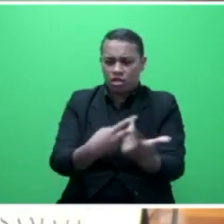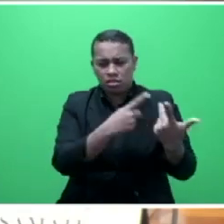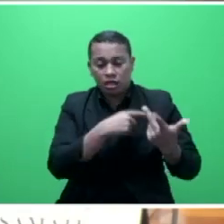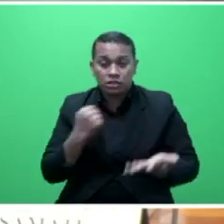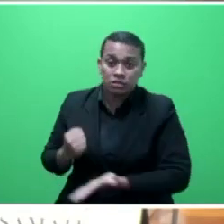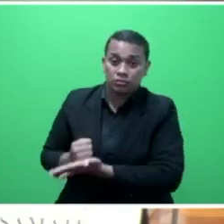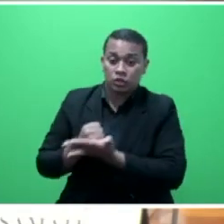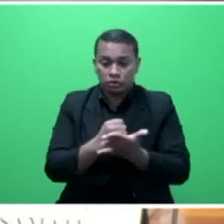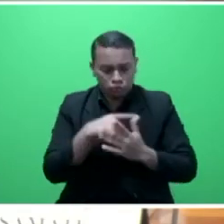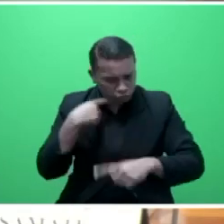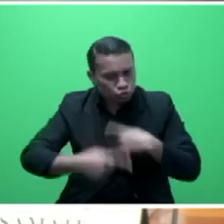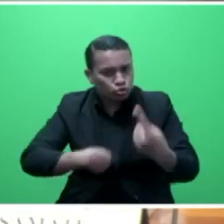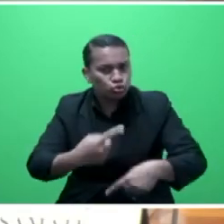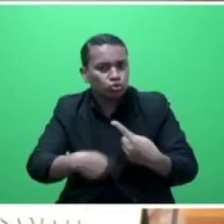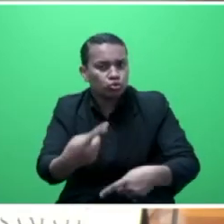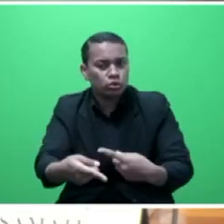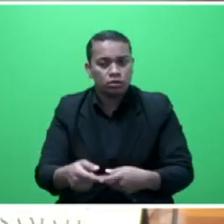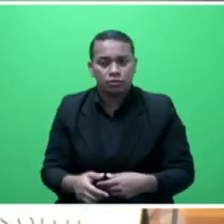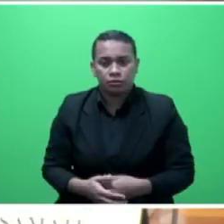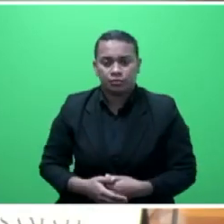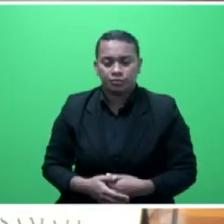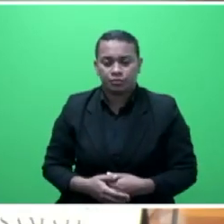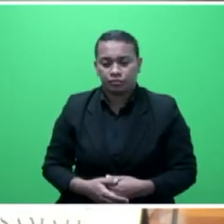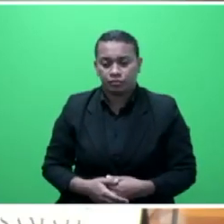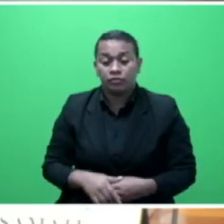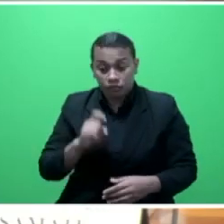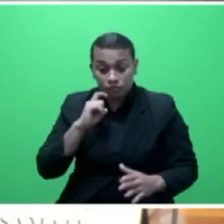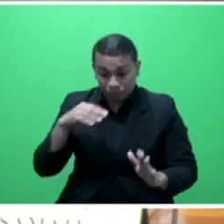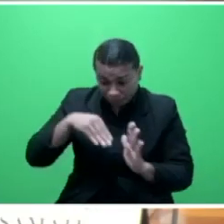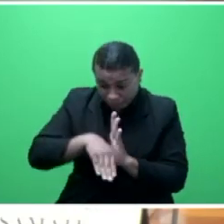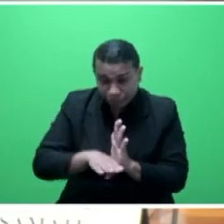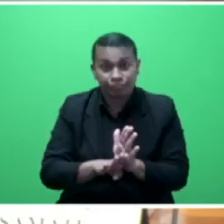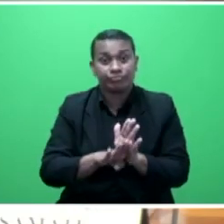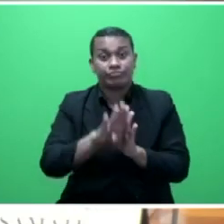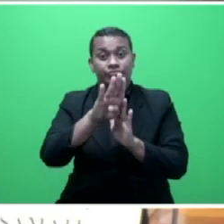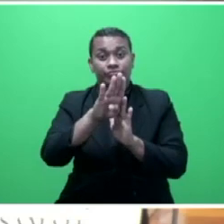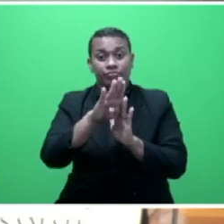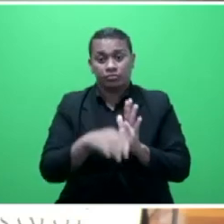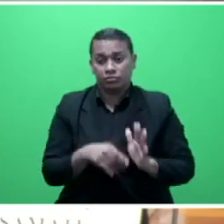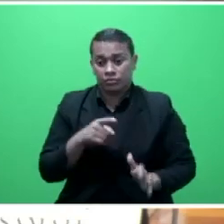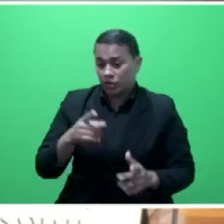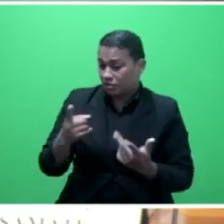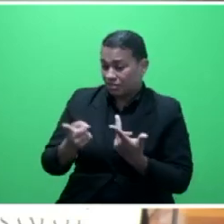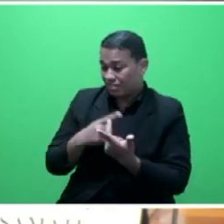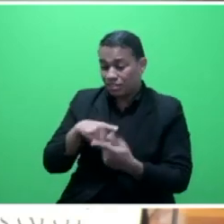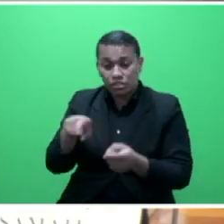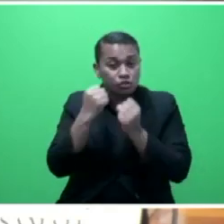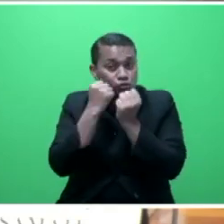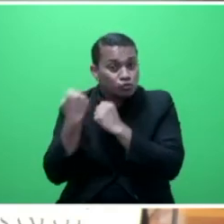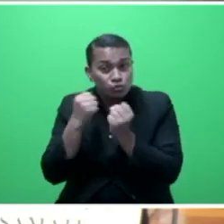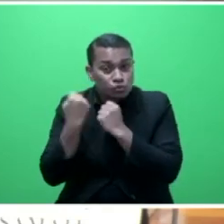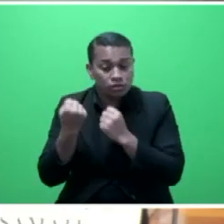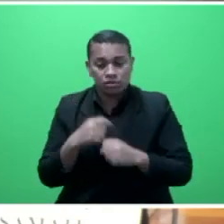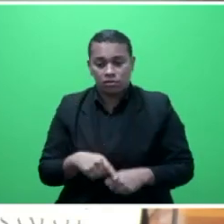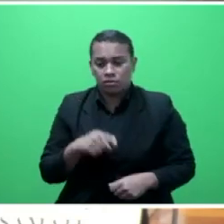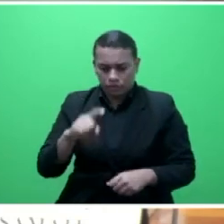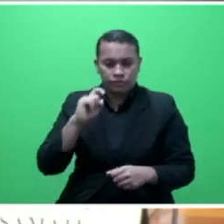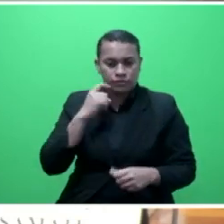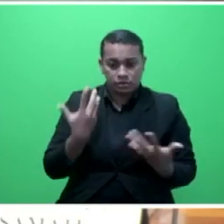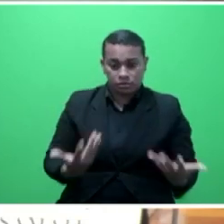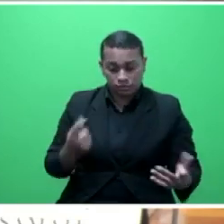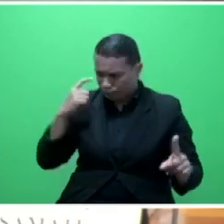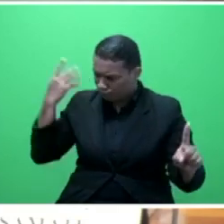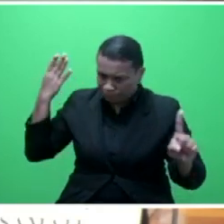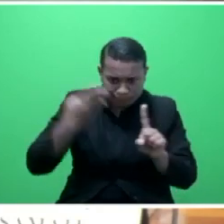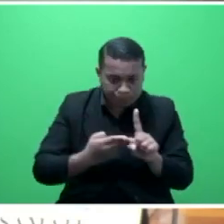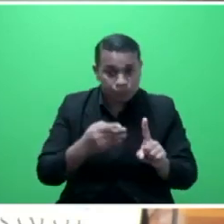continue. Once our larger economic recovery gets underway, the bottom line of our cane growers will be among our first priorities.